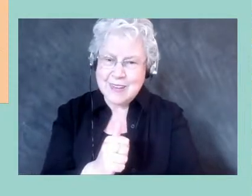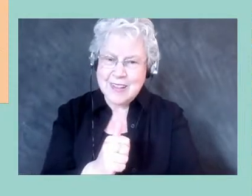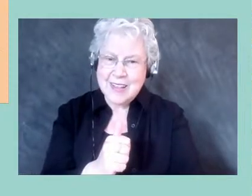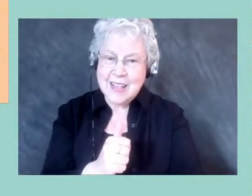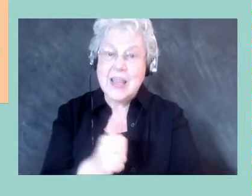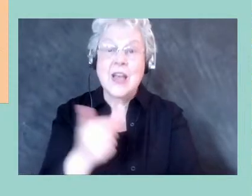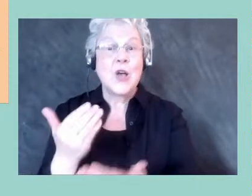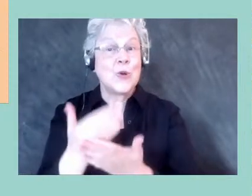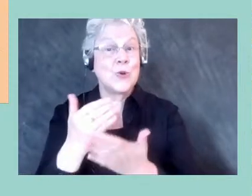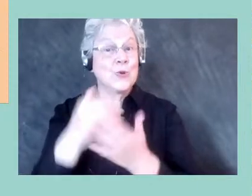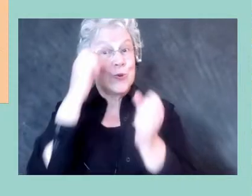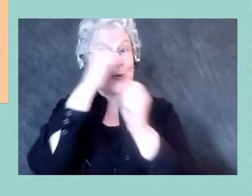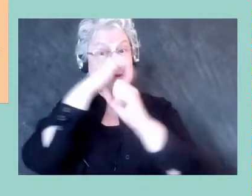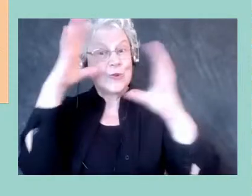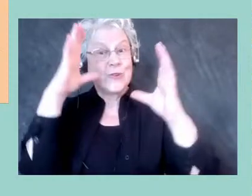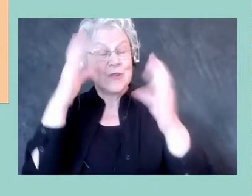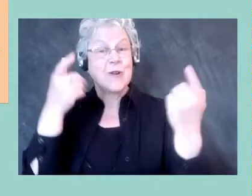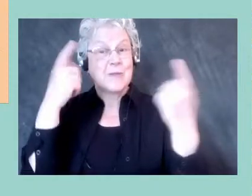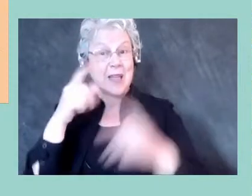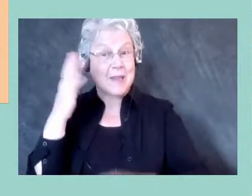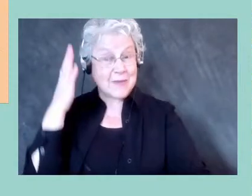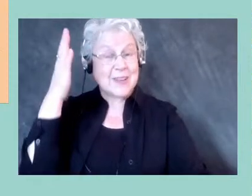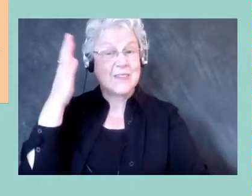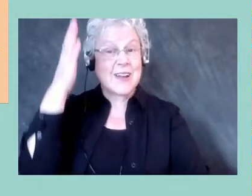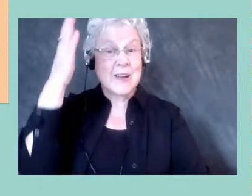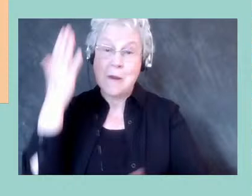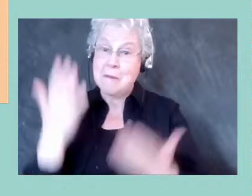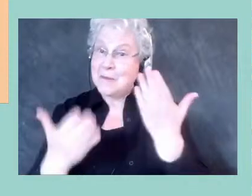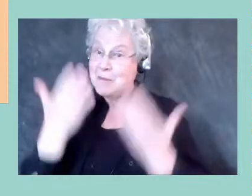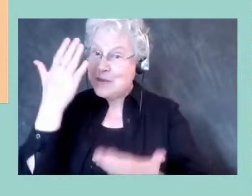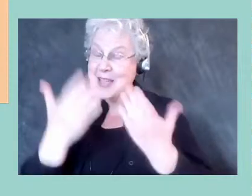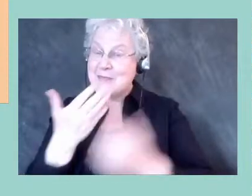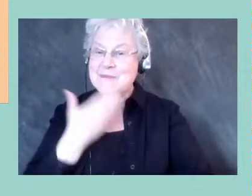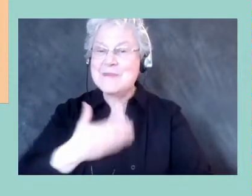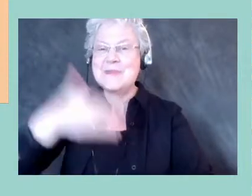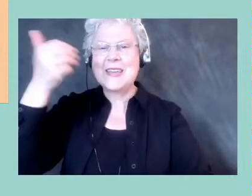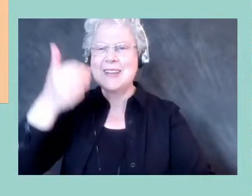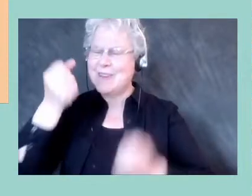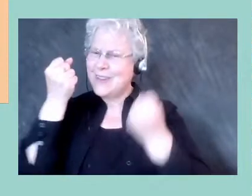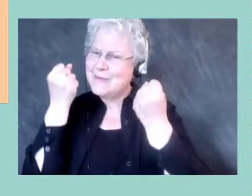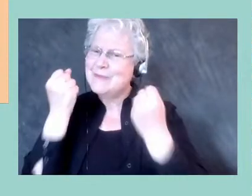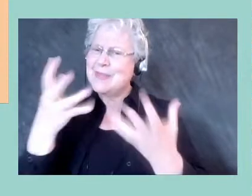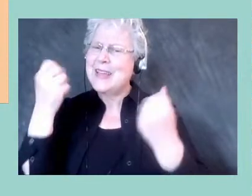there'll be new dreams, maybe better dreams, and